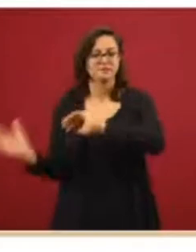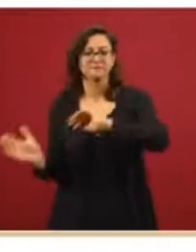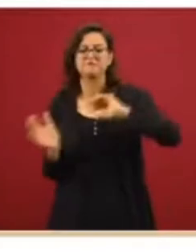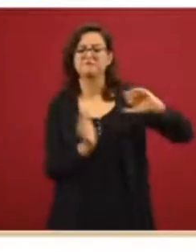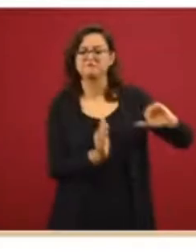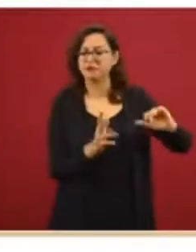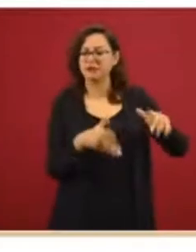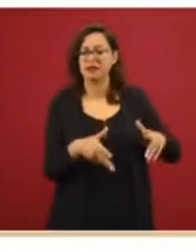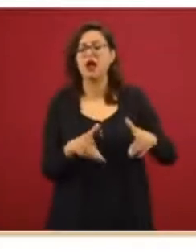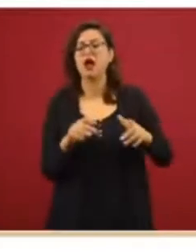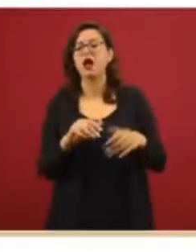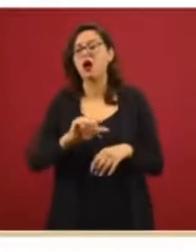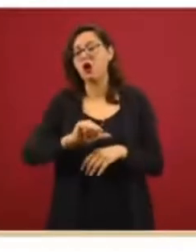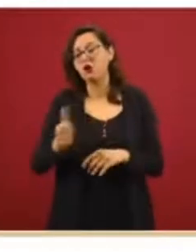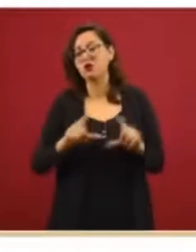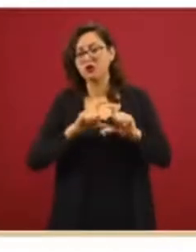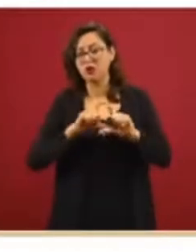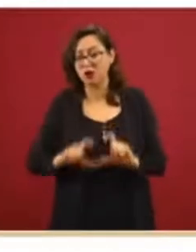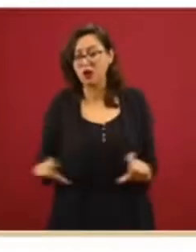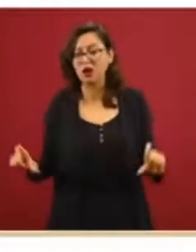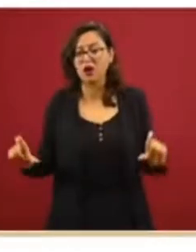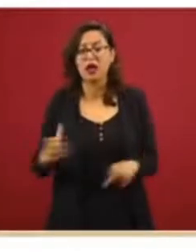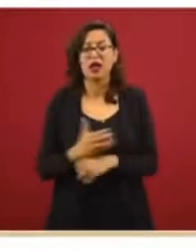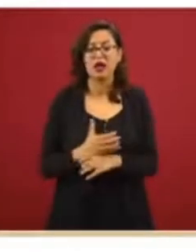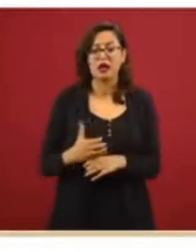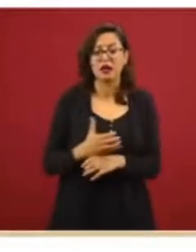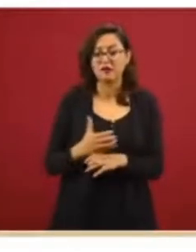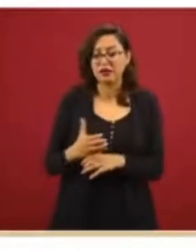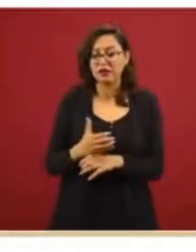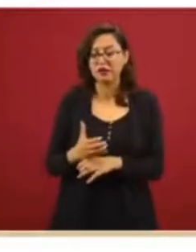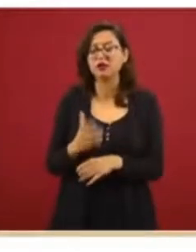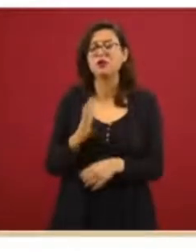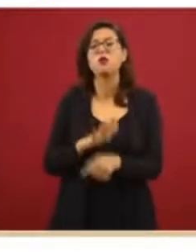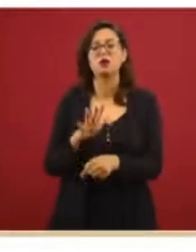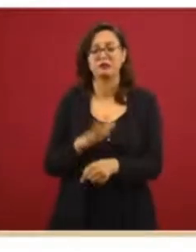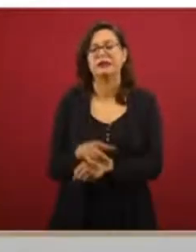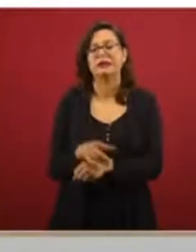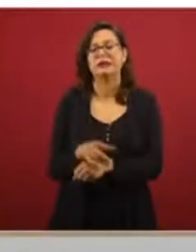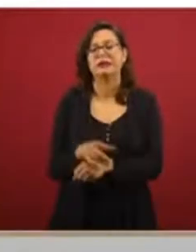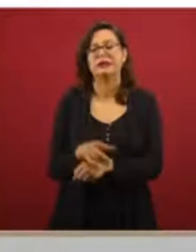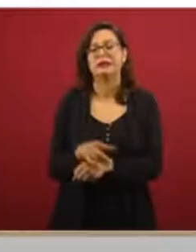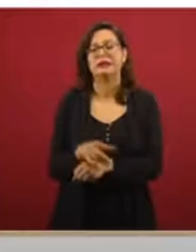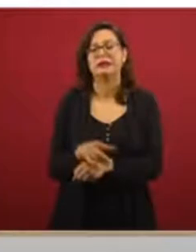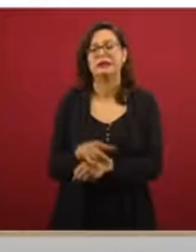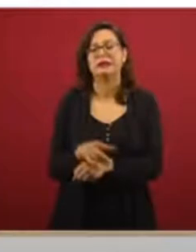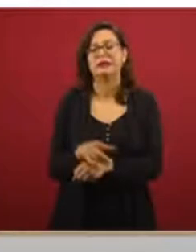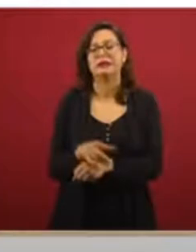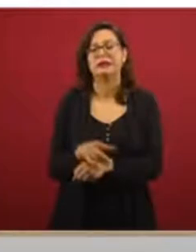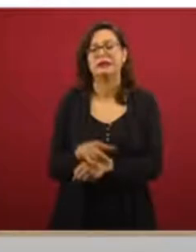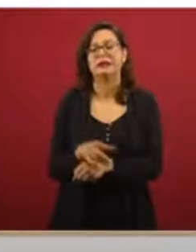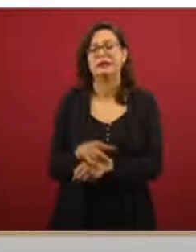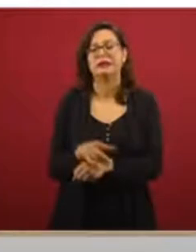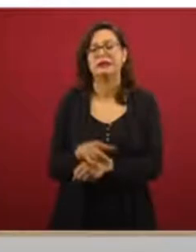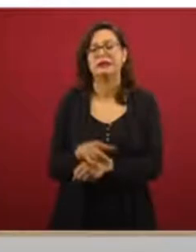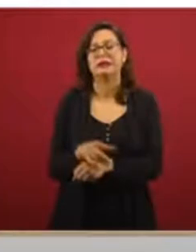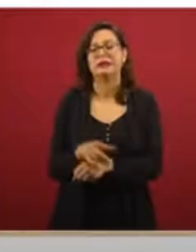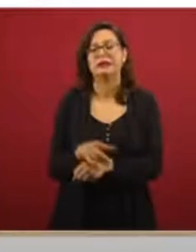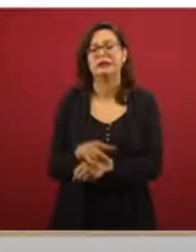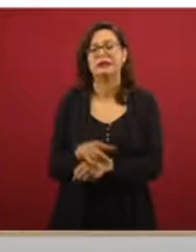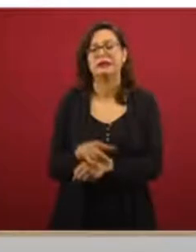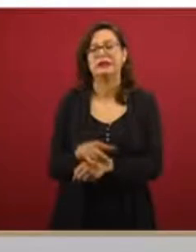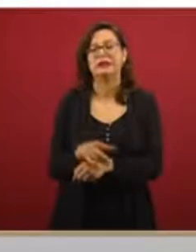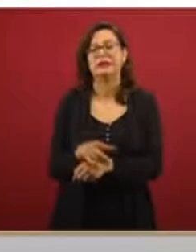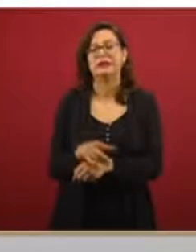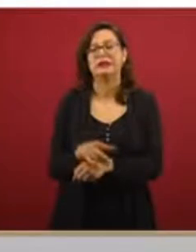de la imagen son los casos observados y confirmados. But in the lighter area,